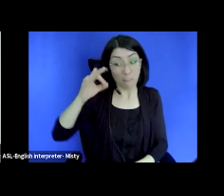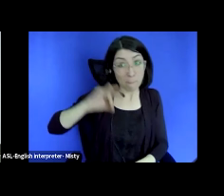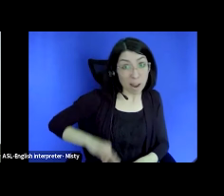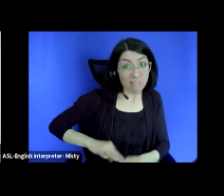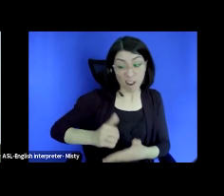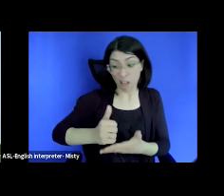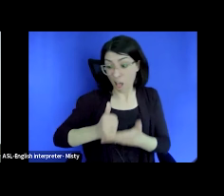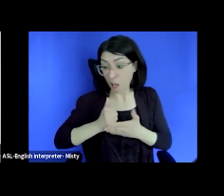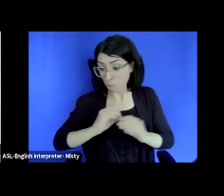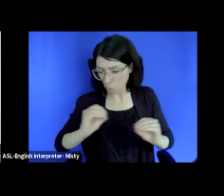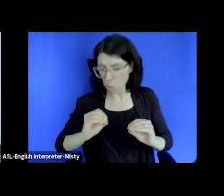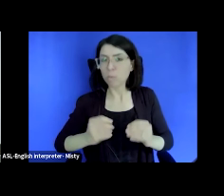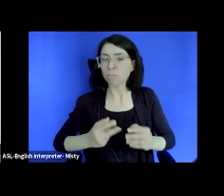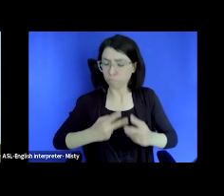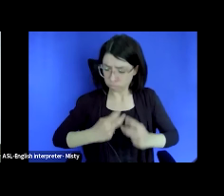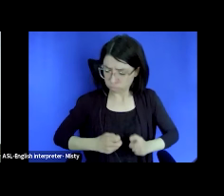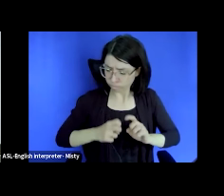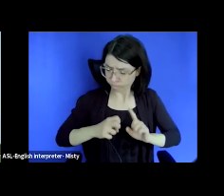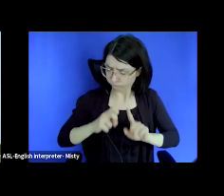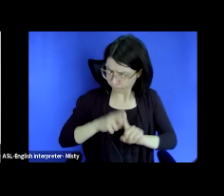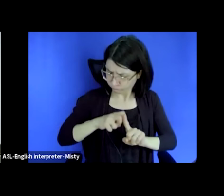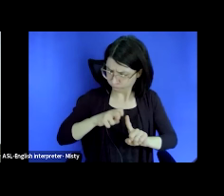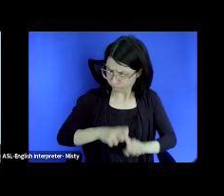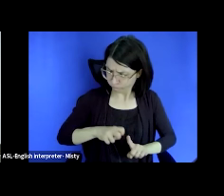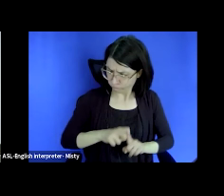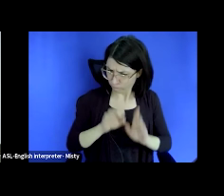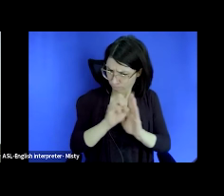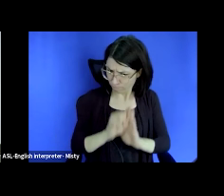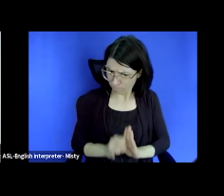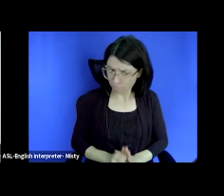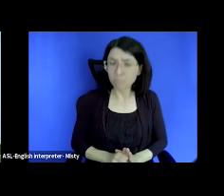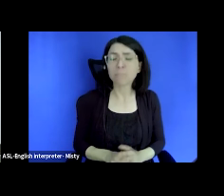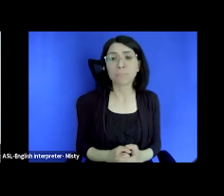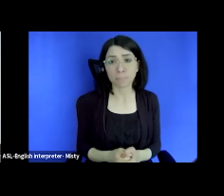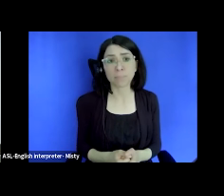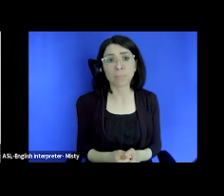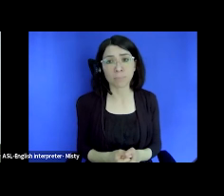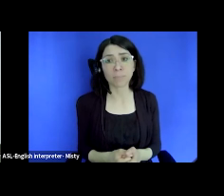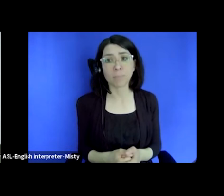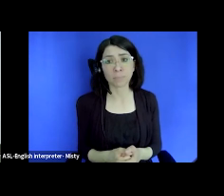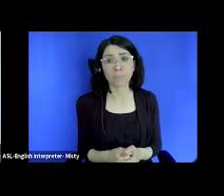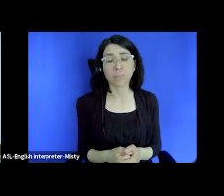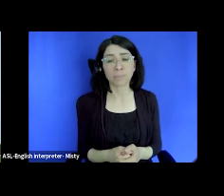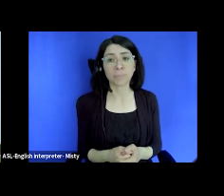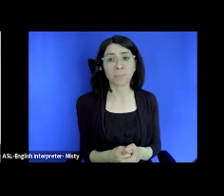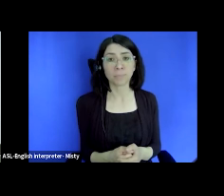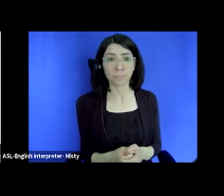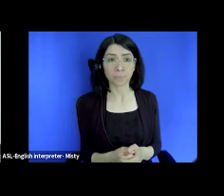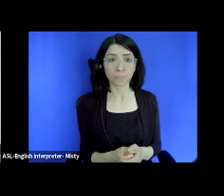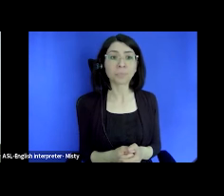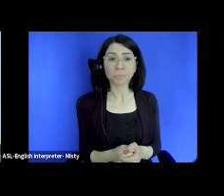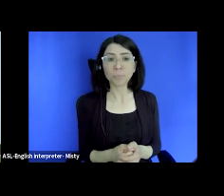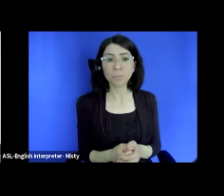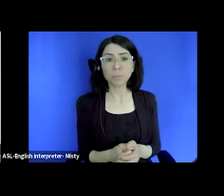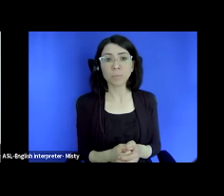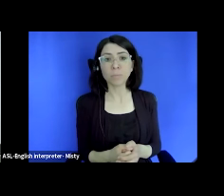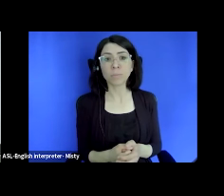look at the unassertive beliefs, and I will encourage you to expand on the list that we've